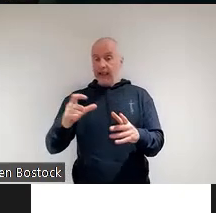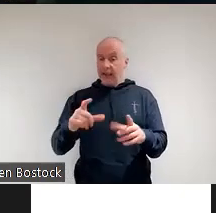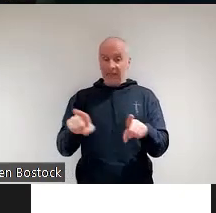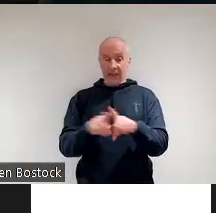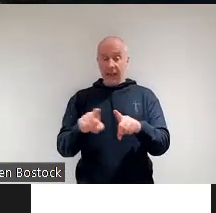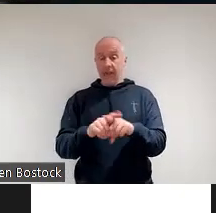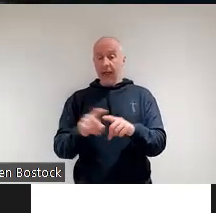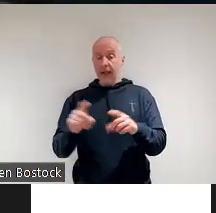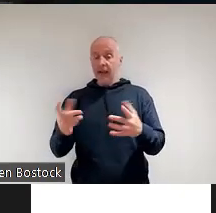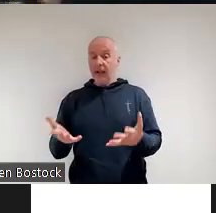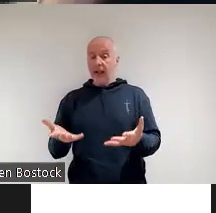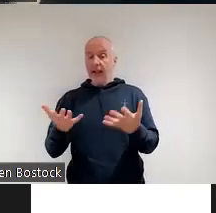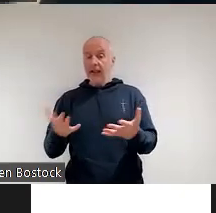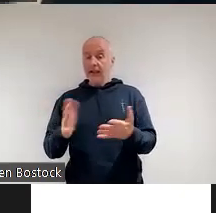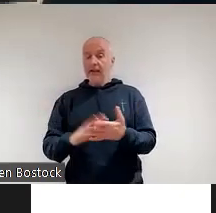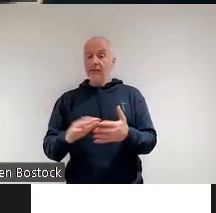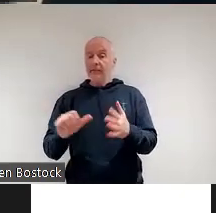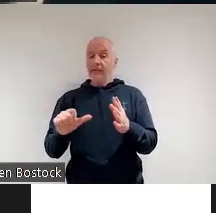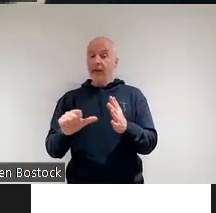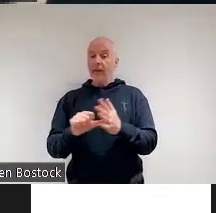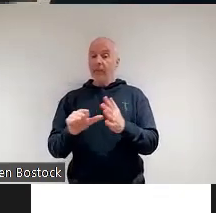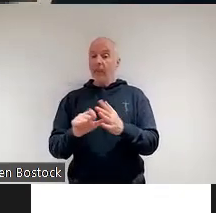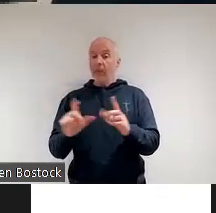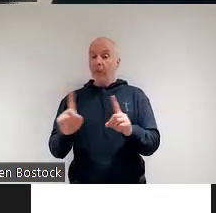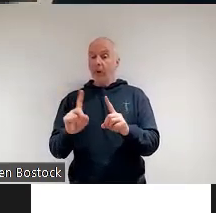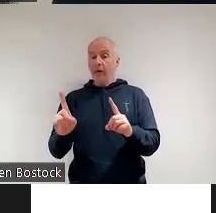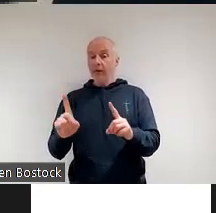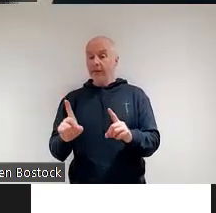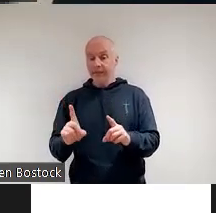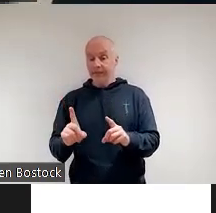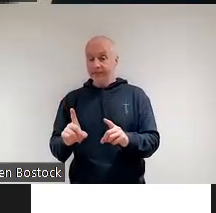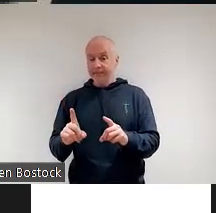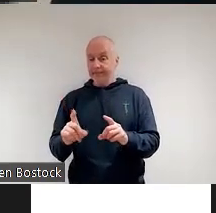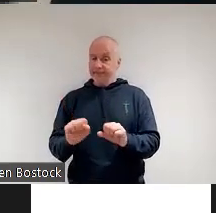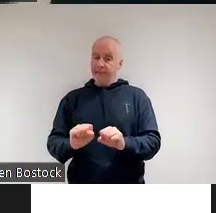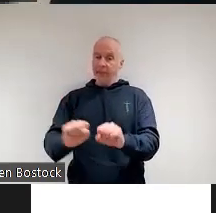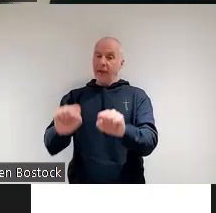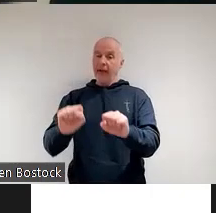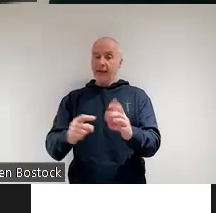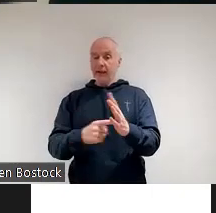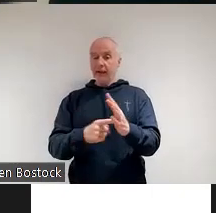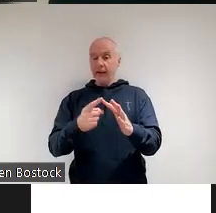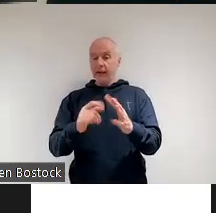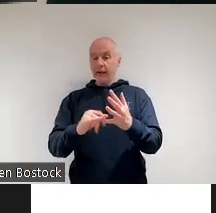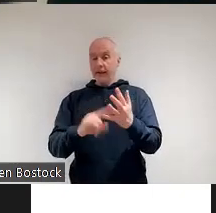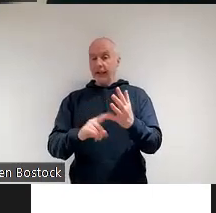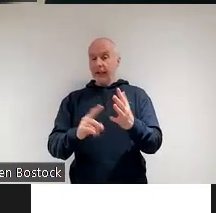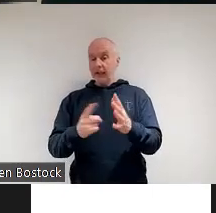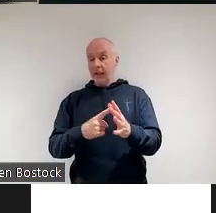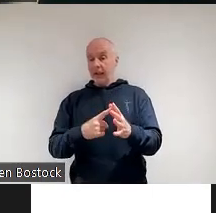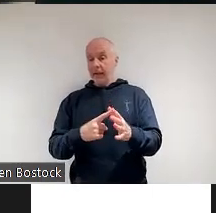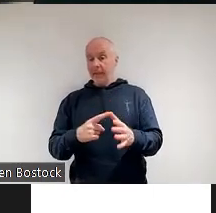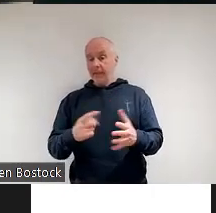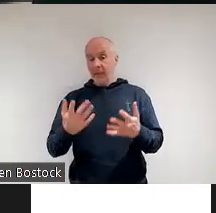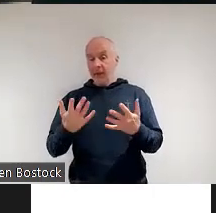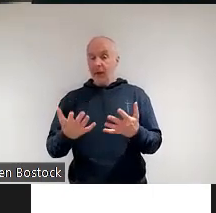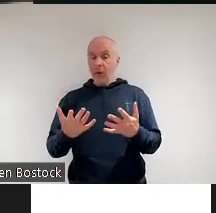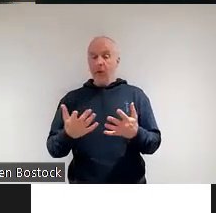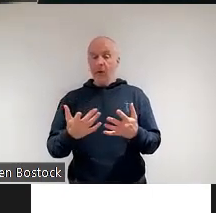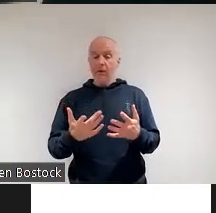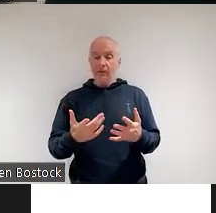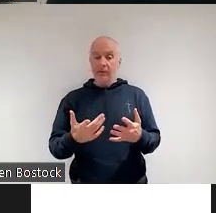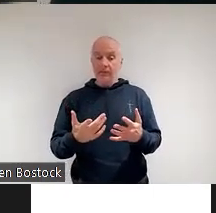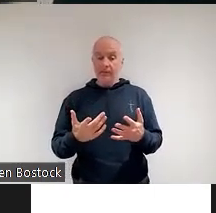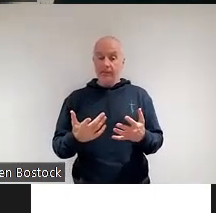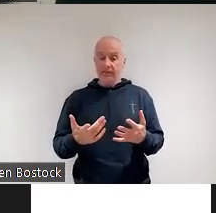the problem is that they didn't open their network to most of the EV drivers in the past, or non-Tesla EV drivers in the past.